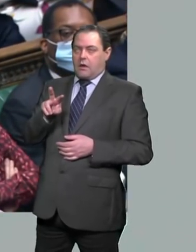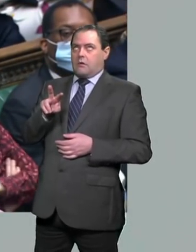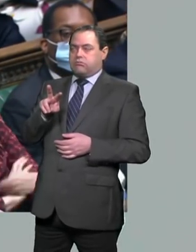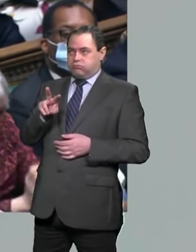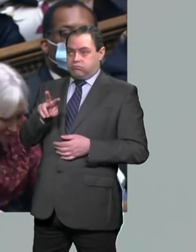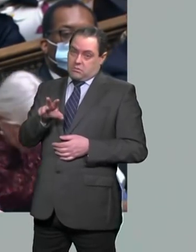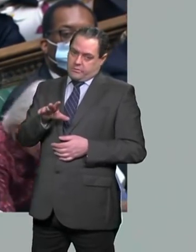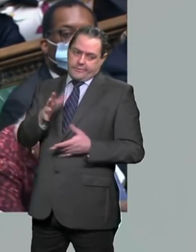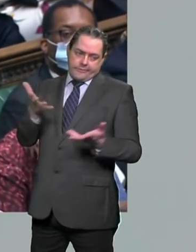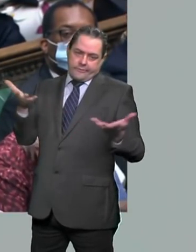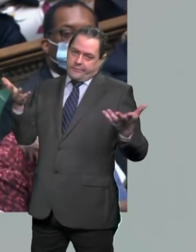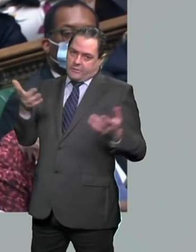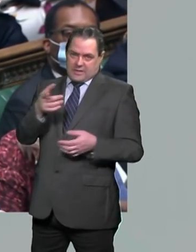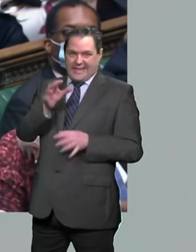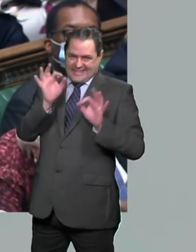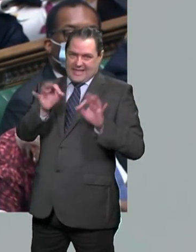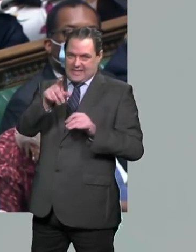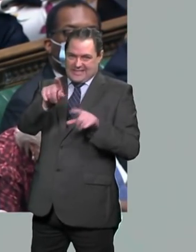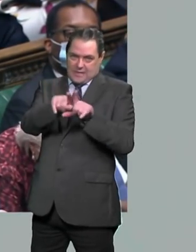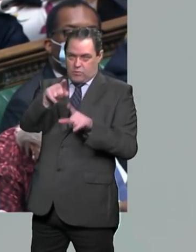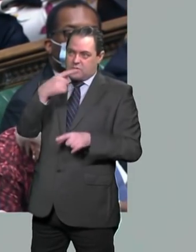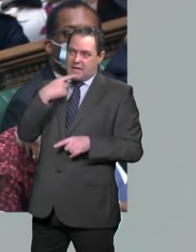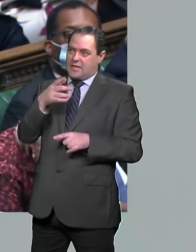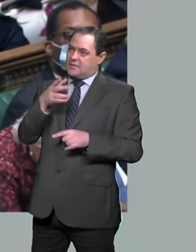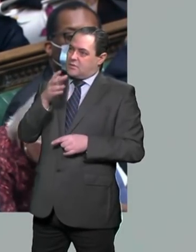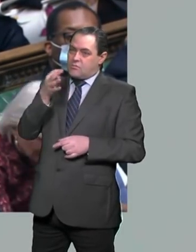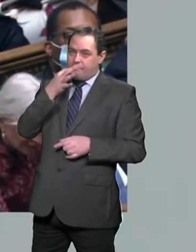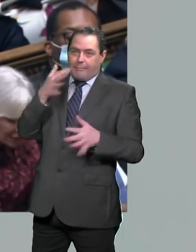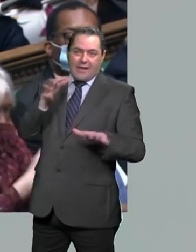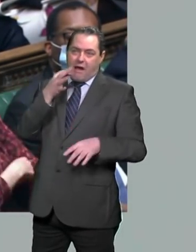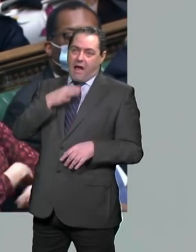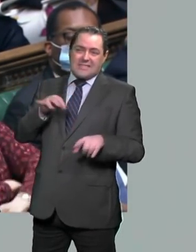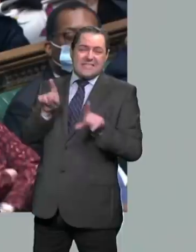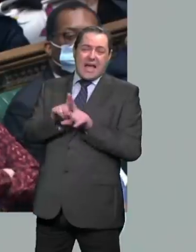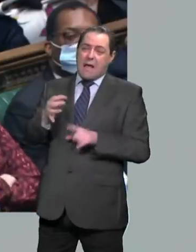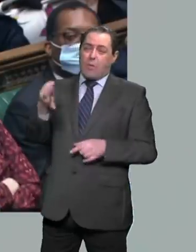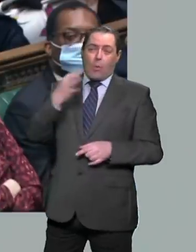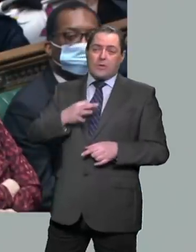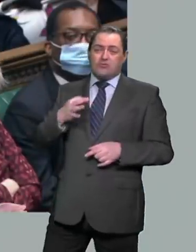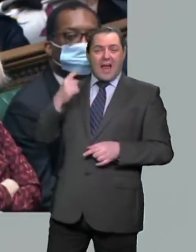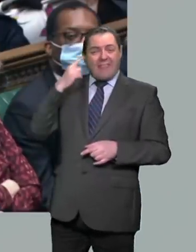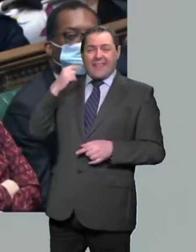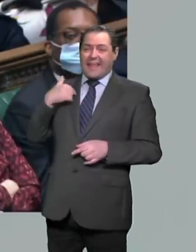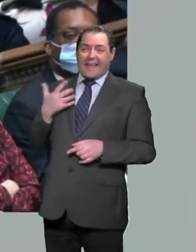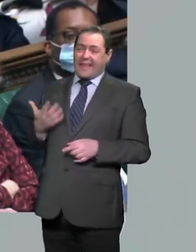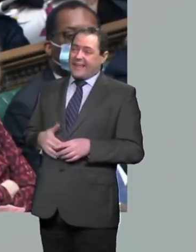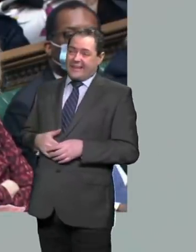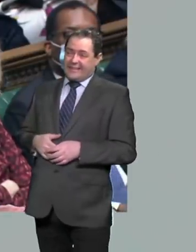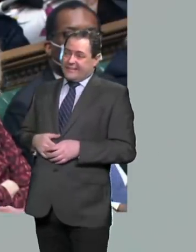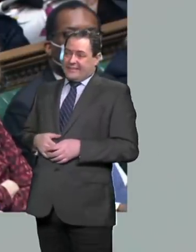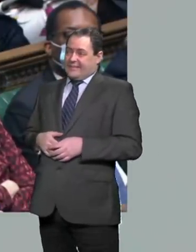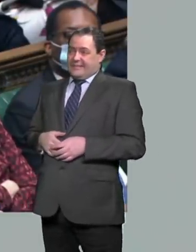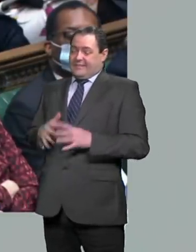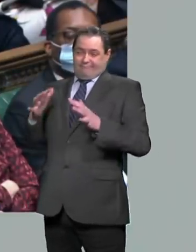opposite, and I must say those are entirely my feelings. He asked exactly the same questions as I recall in